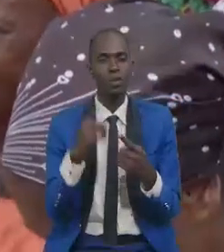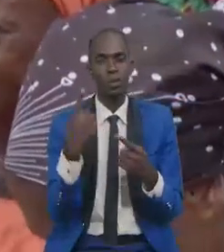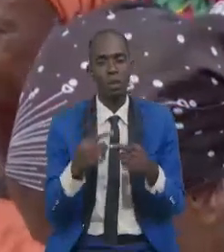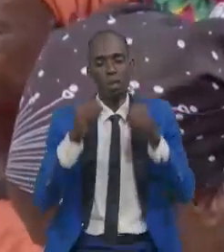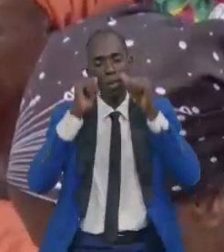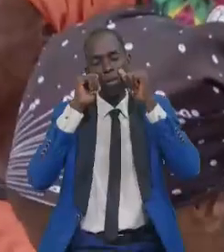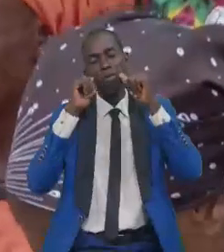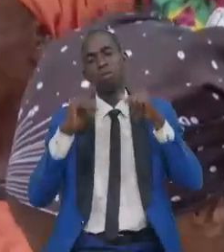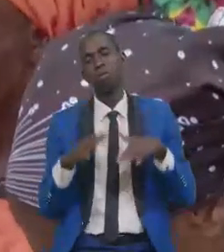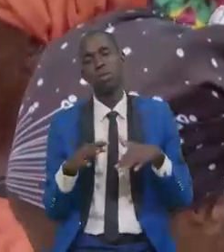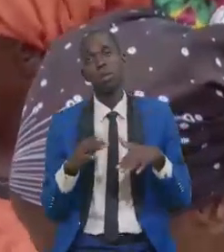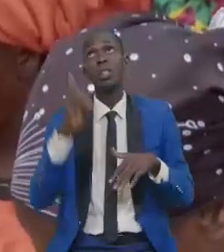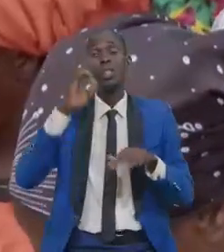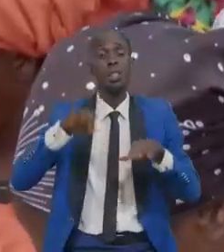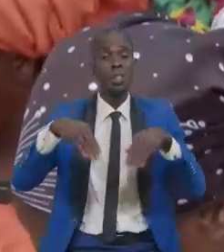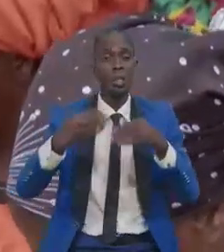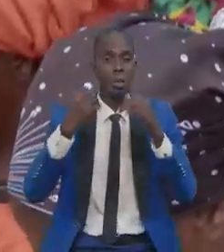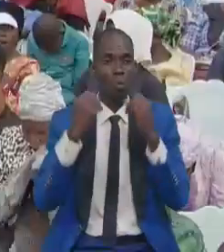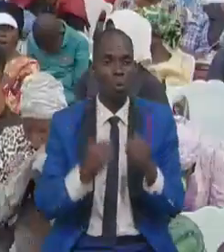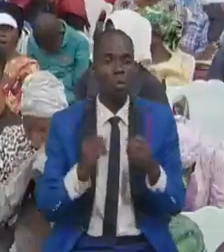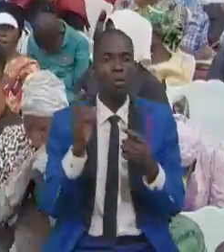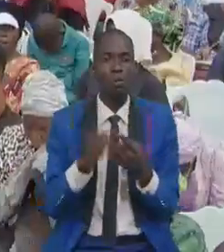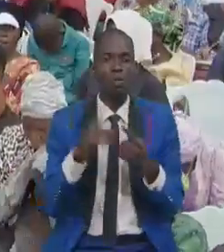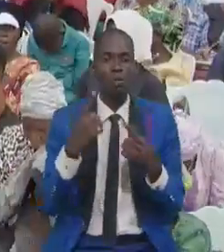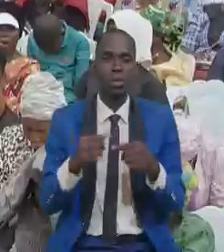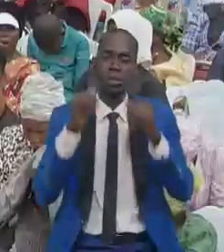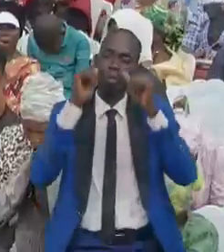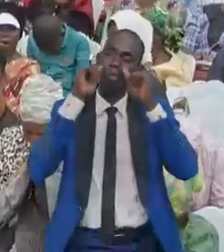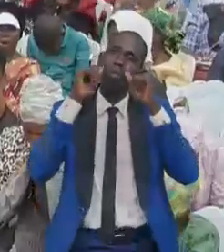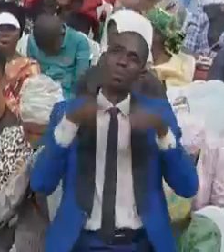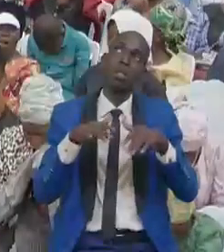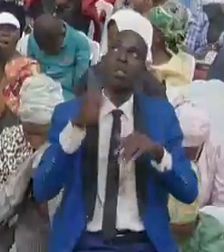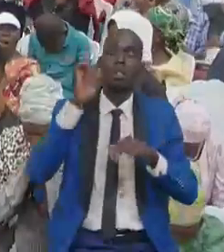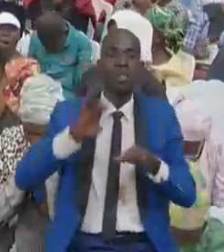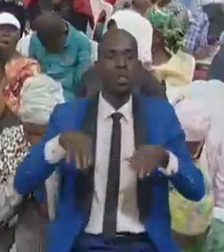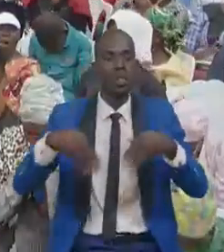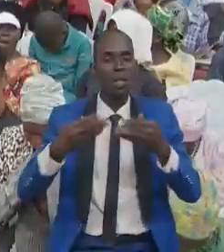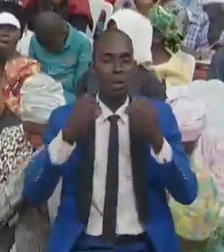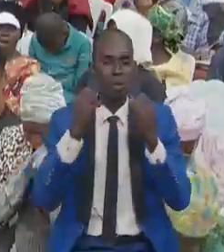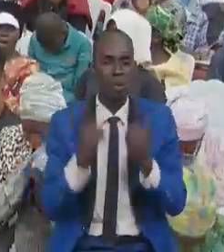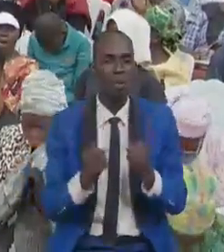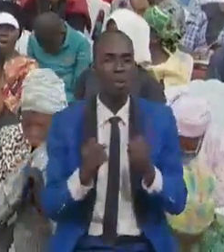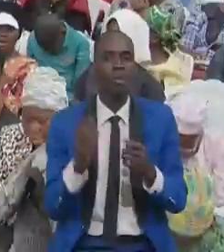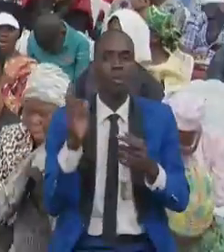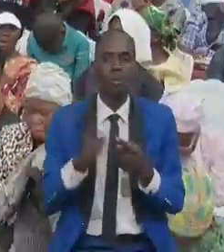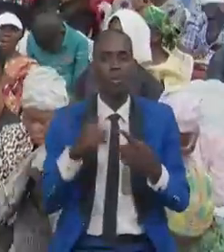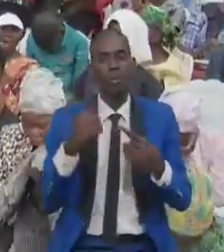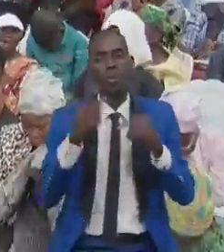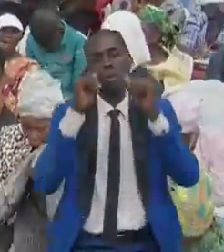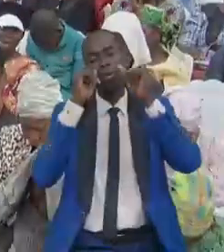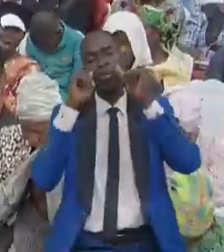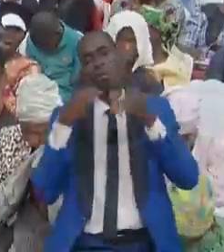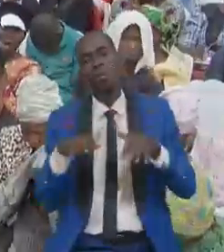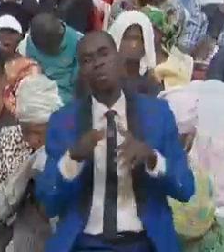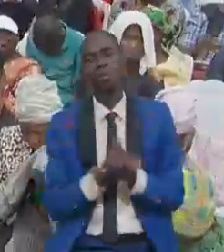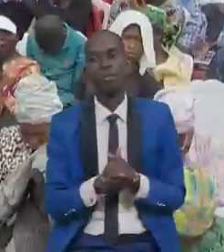He giveth power to the faint. He giveth power to the faint.